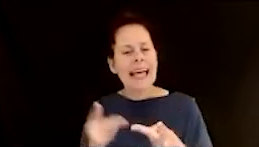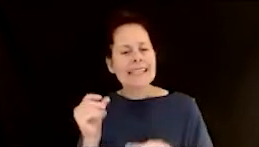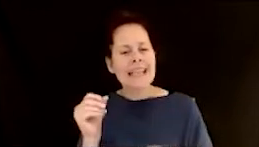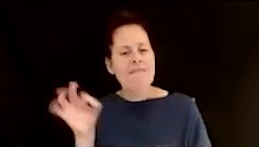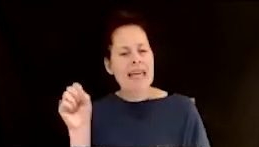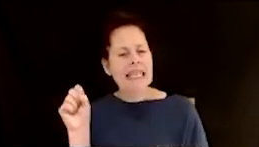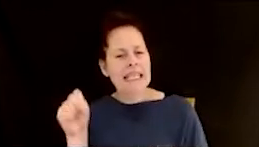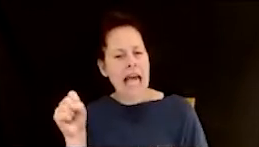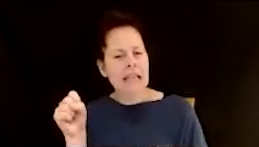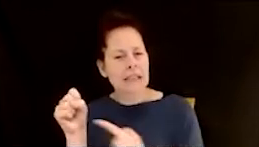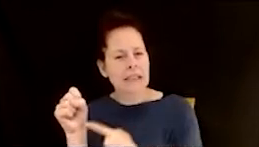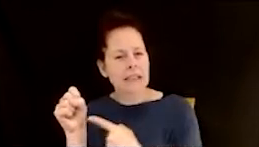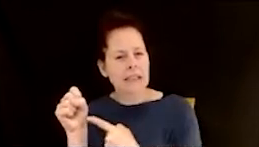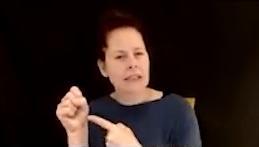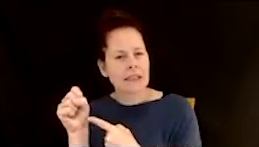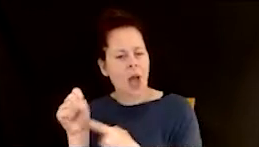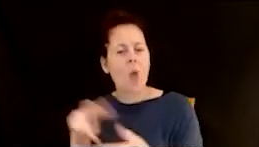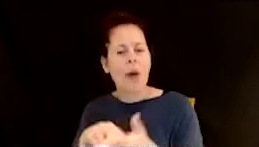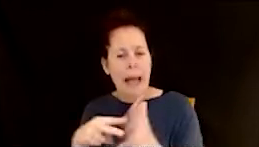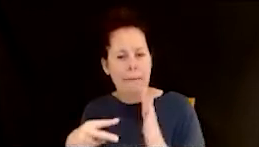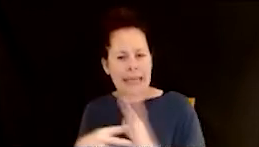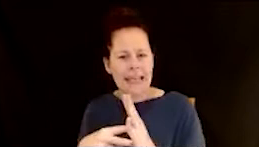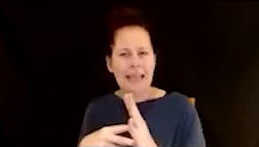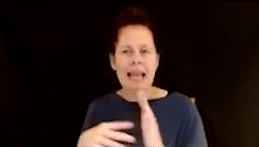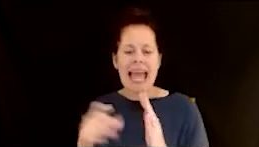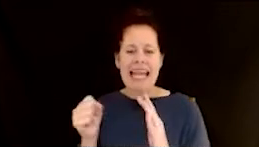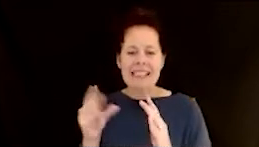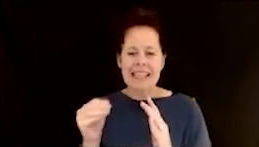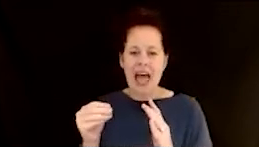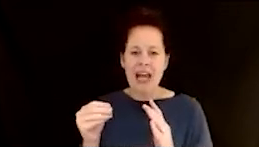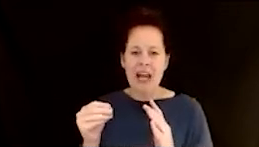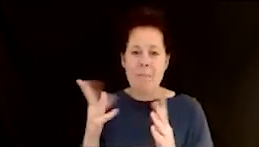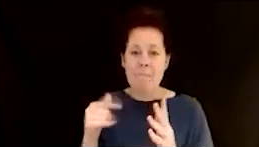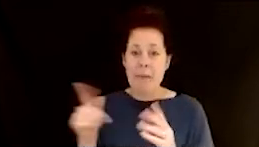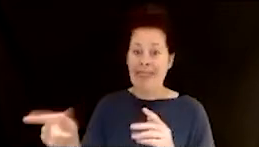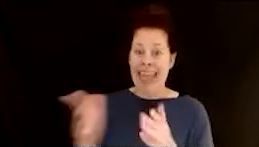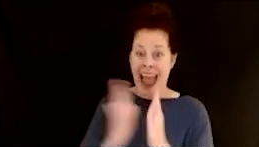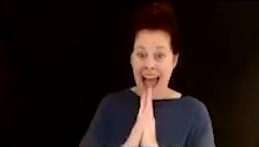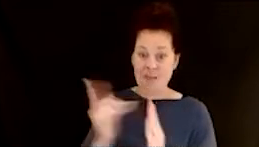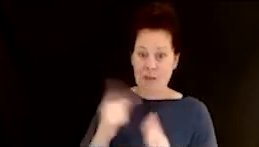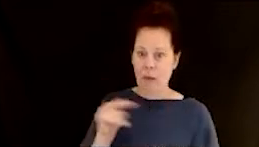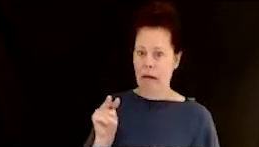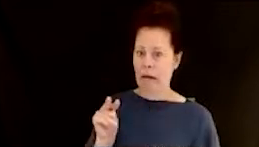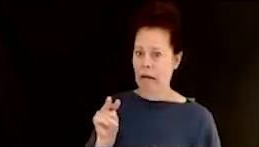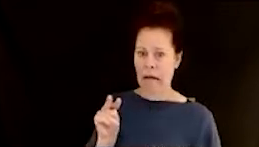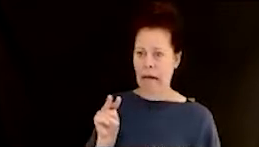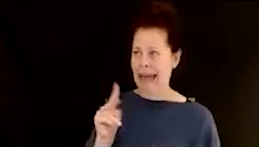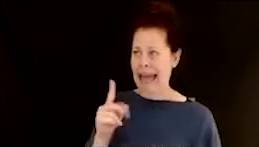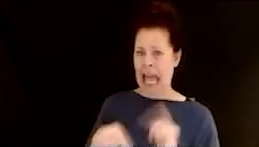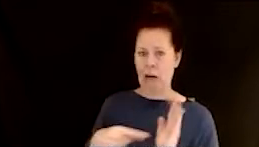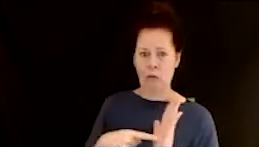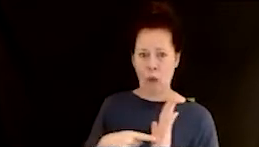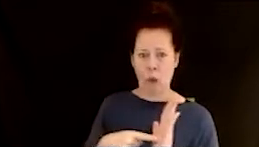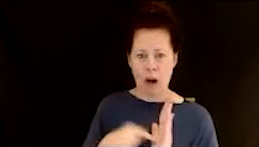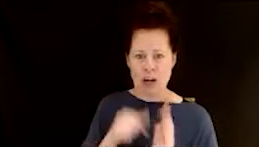together. Because sometimes you may think, oh no, we can't do something, maybe it's not in the budget, or maybe it's